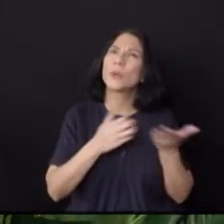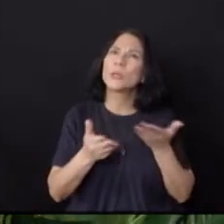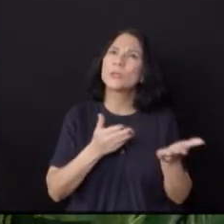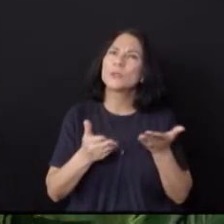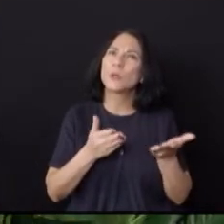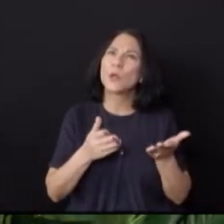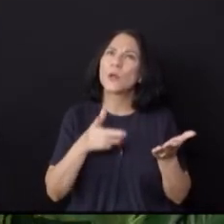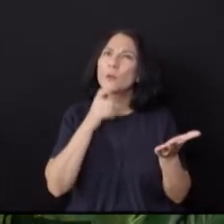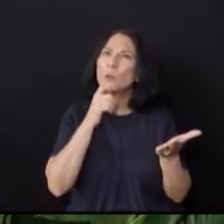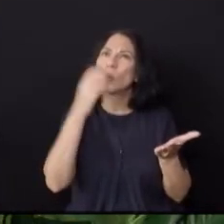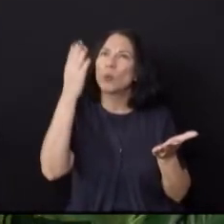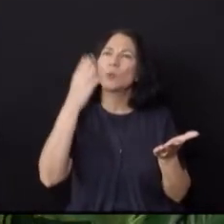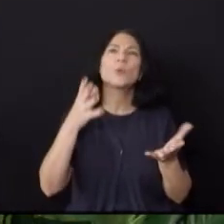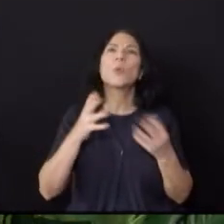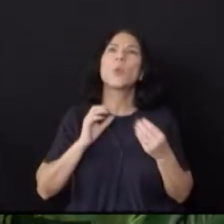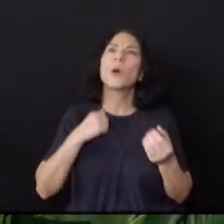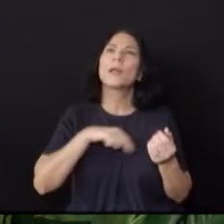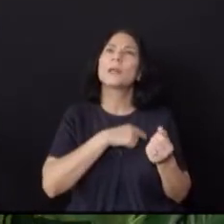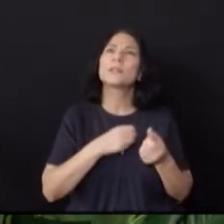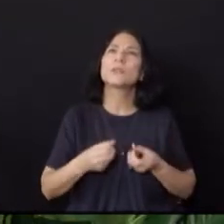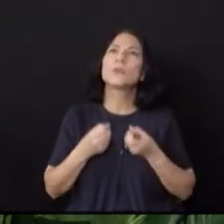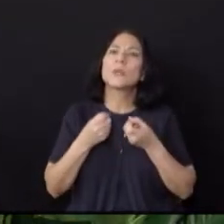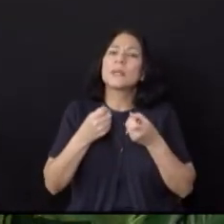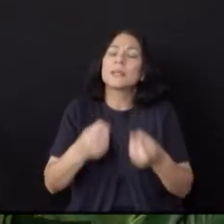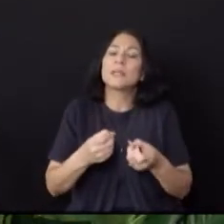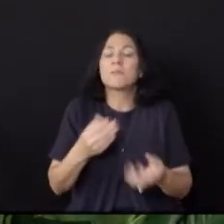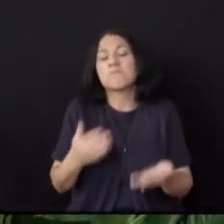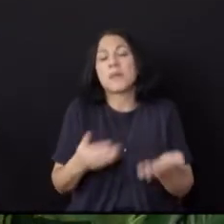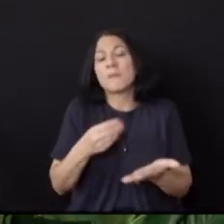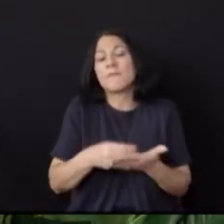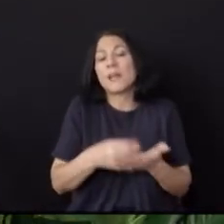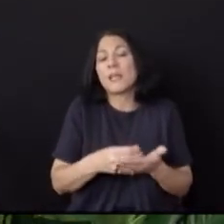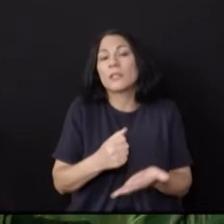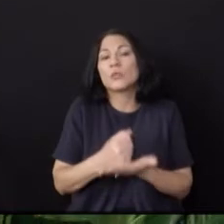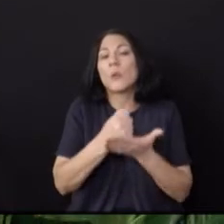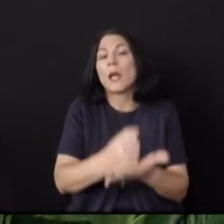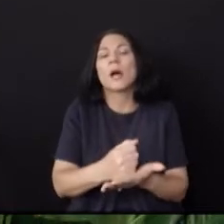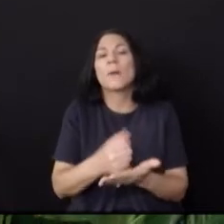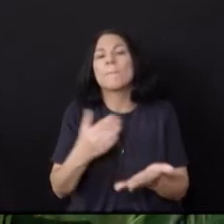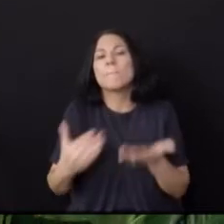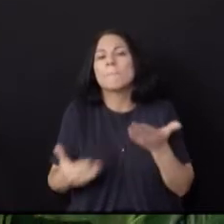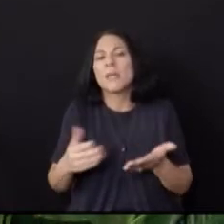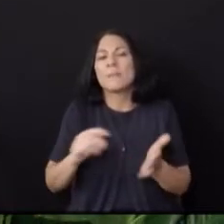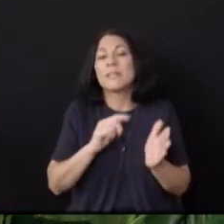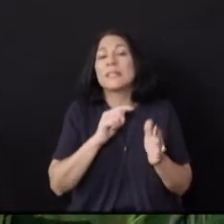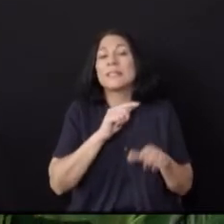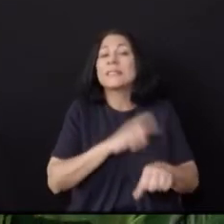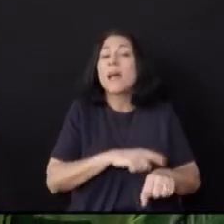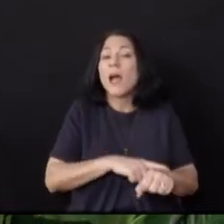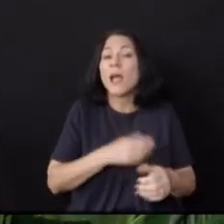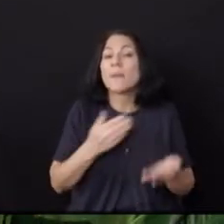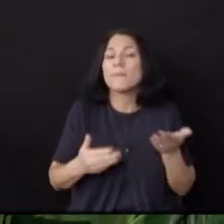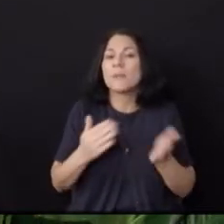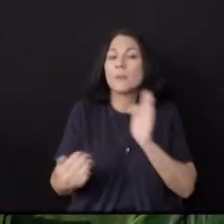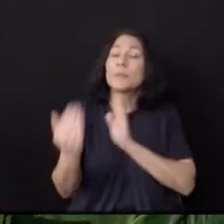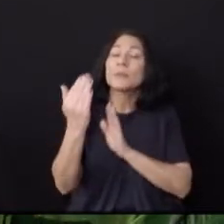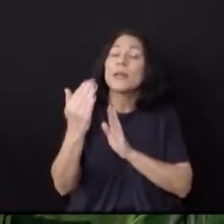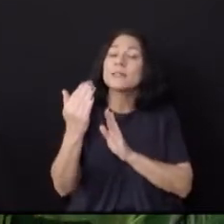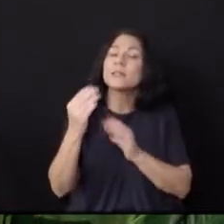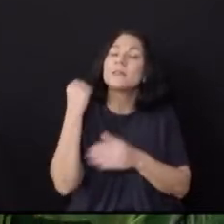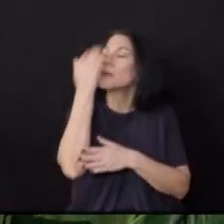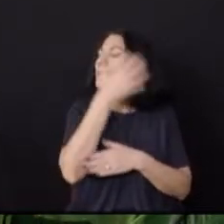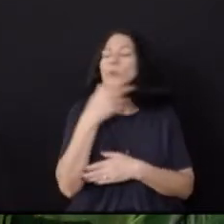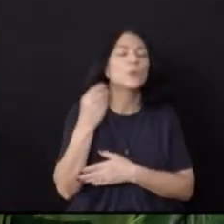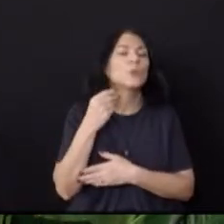who it is that you would call us to give toward, whether that's financial help, whether that's a gift of time or presence, Lord, the beauty, the power